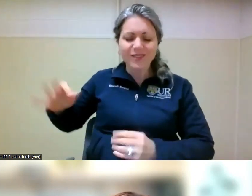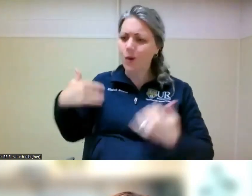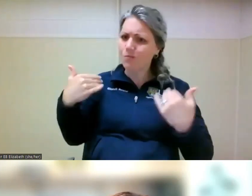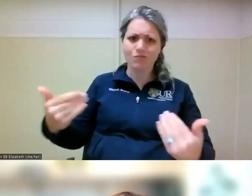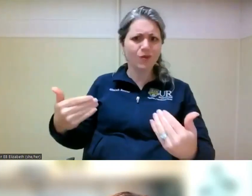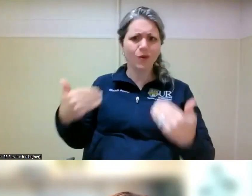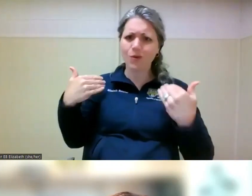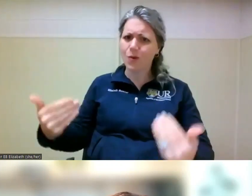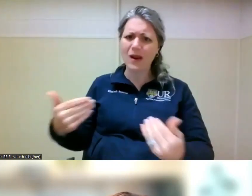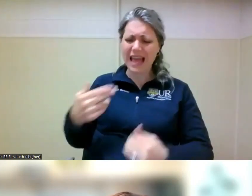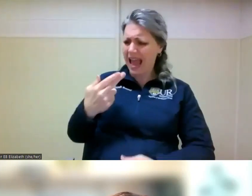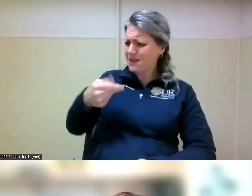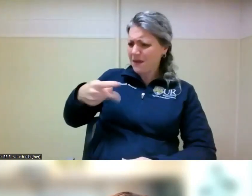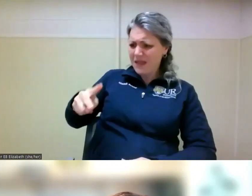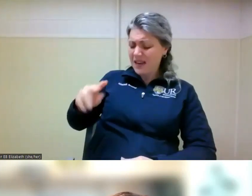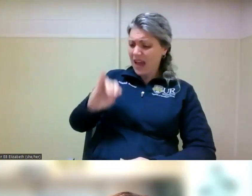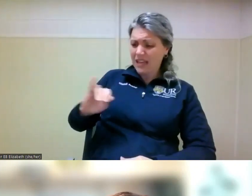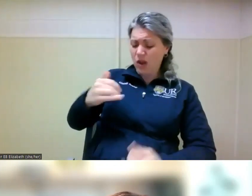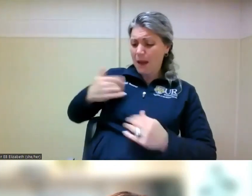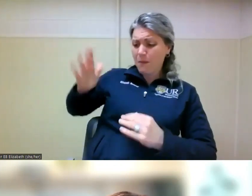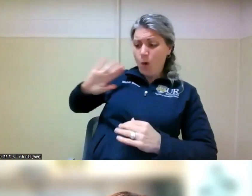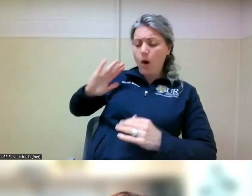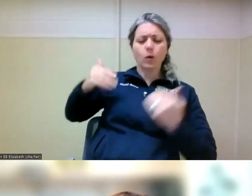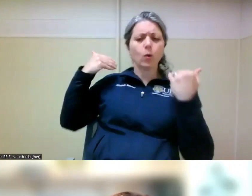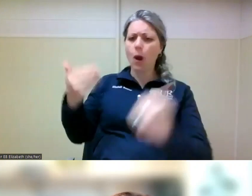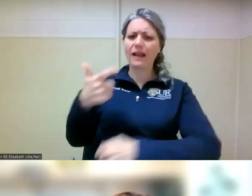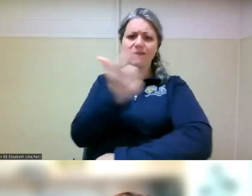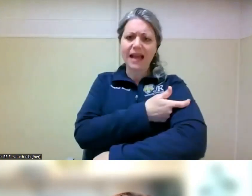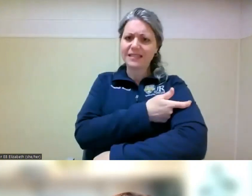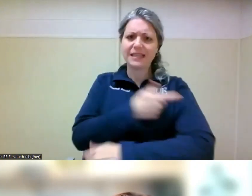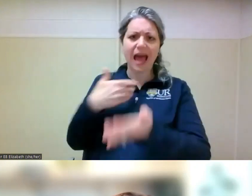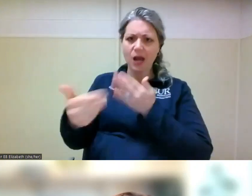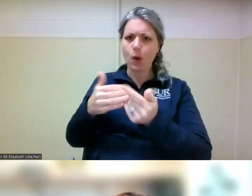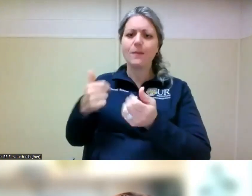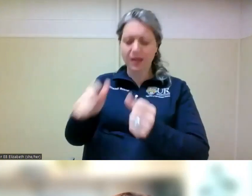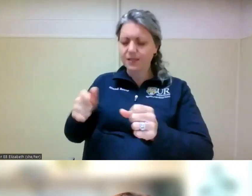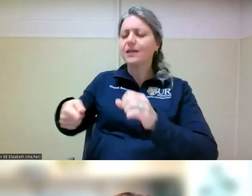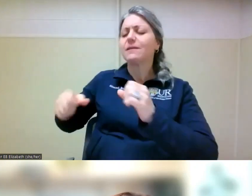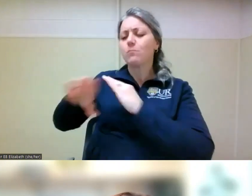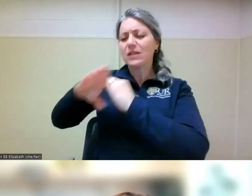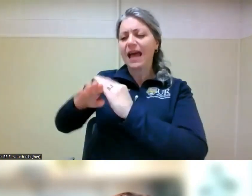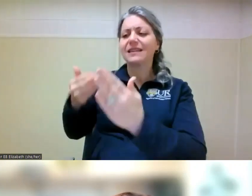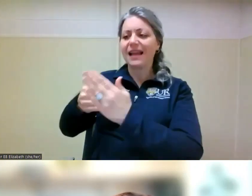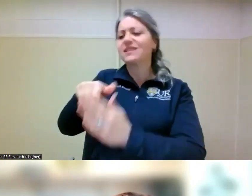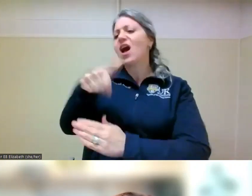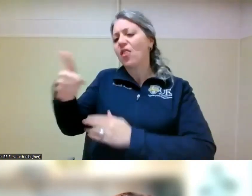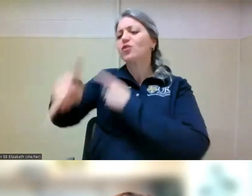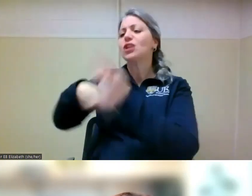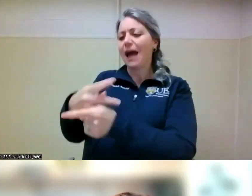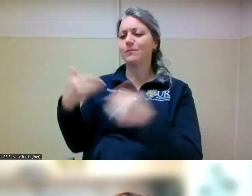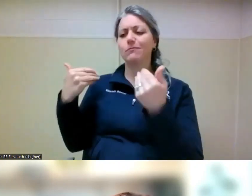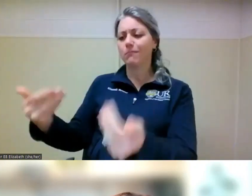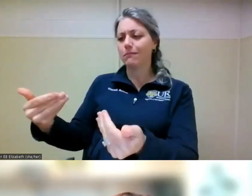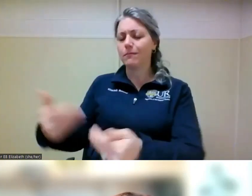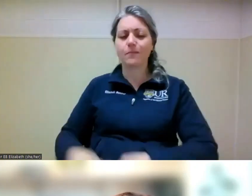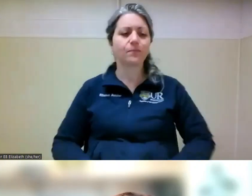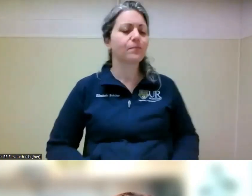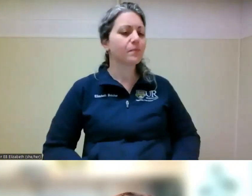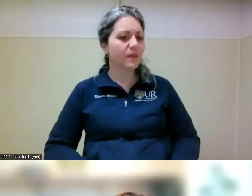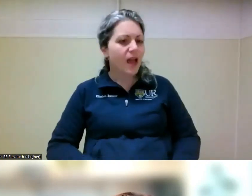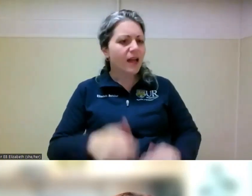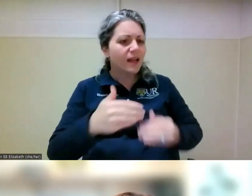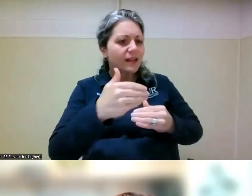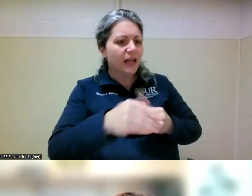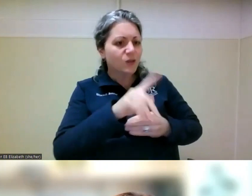if you've had HPV infection, doesn't matter, I would still get the vaccine. Okay. And next question